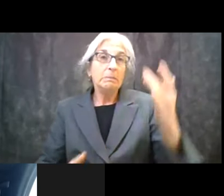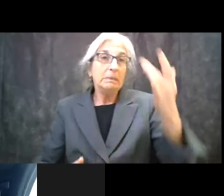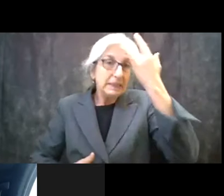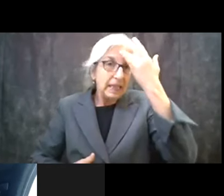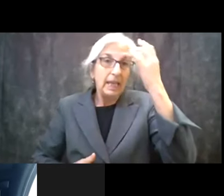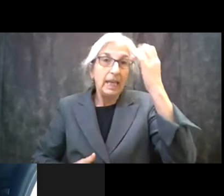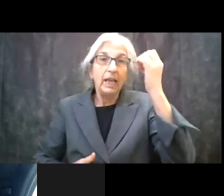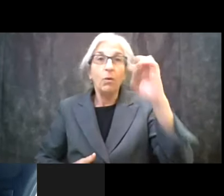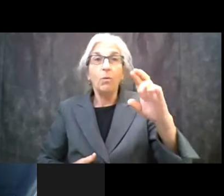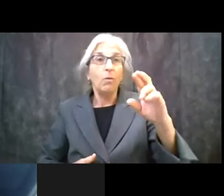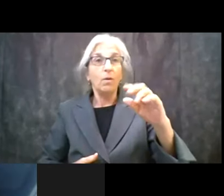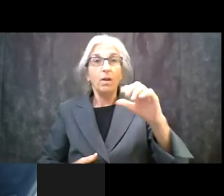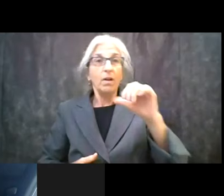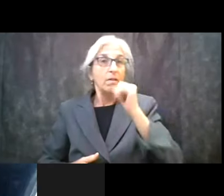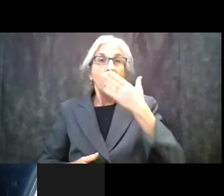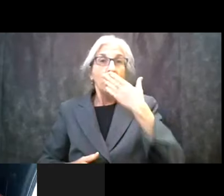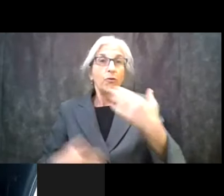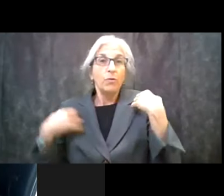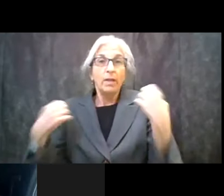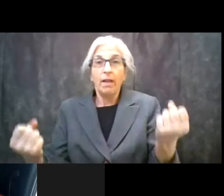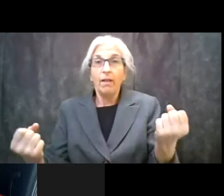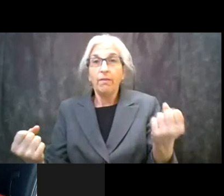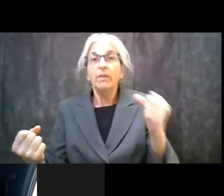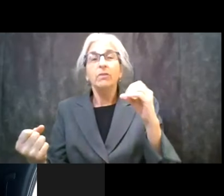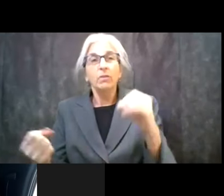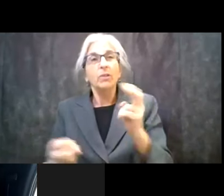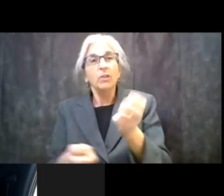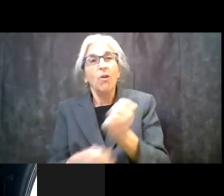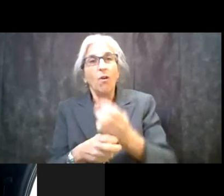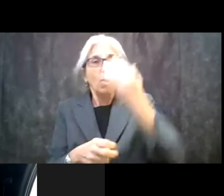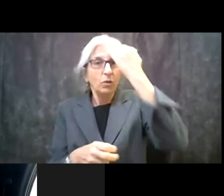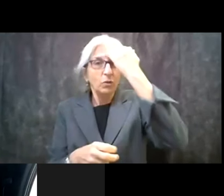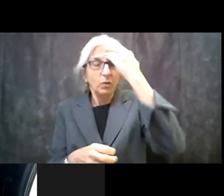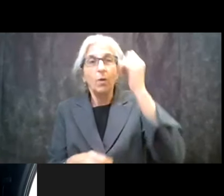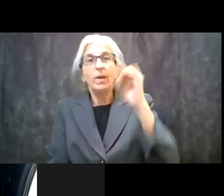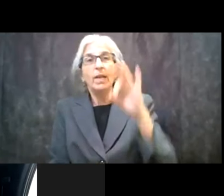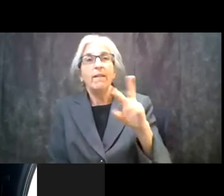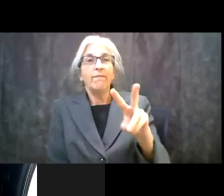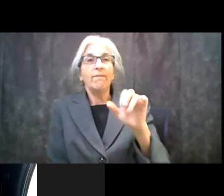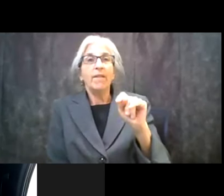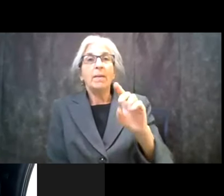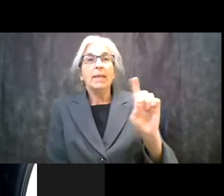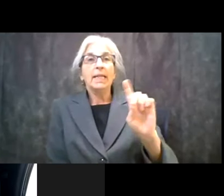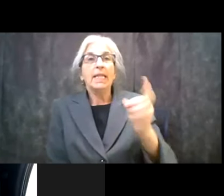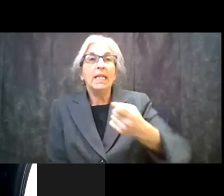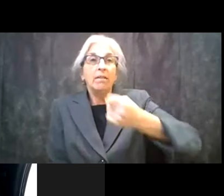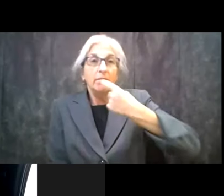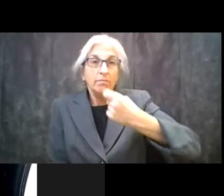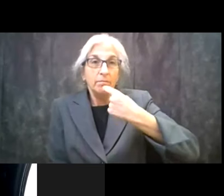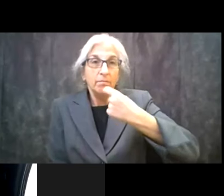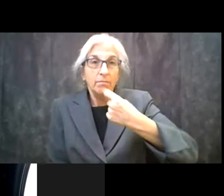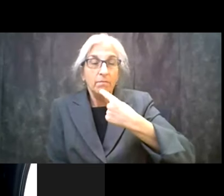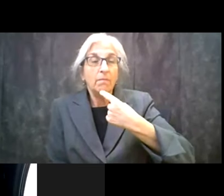lack of health in many other ways. So it's always hard to establish whether or not vitamin D supplementation would, taking vitamin D